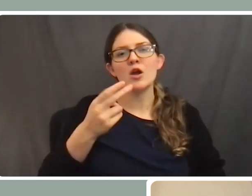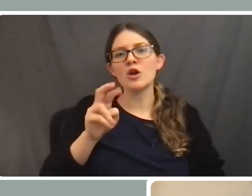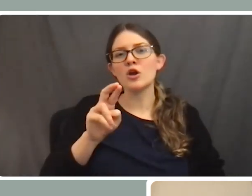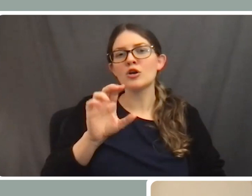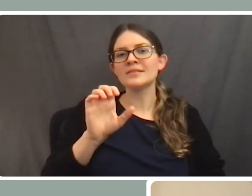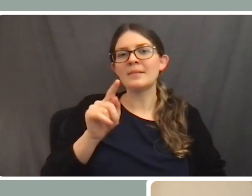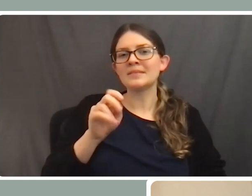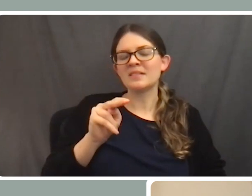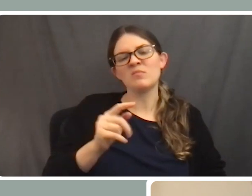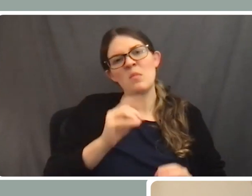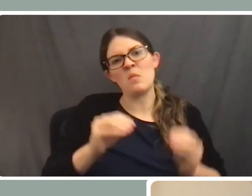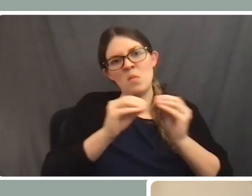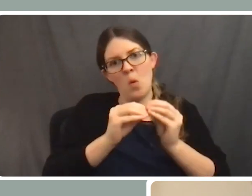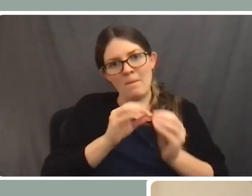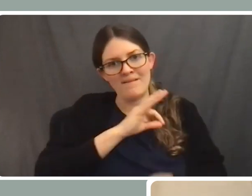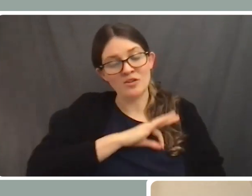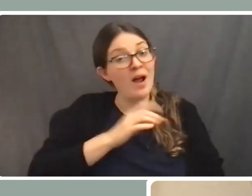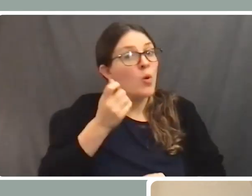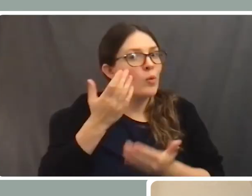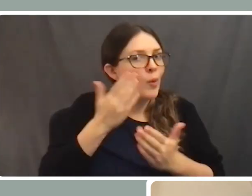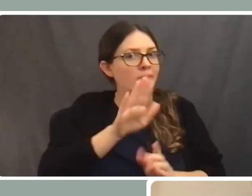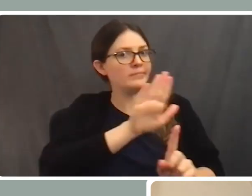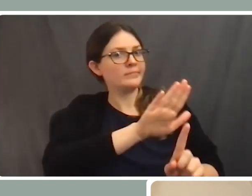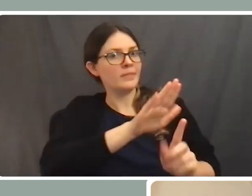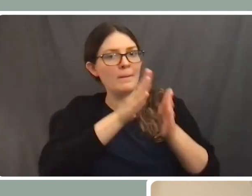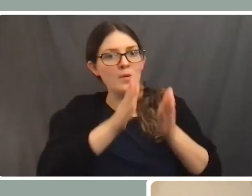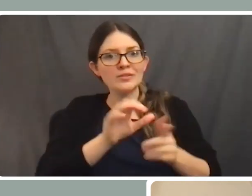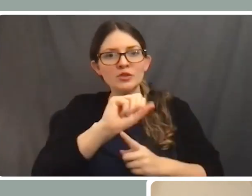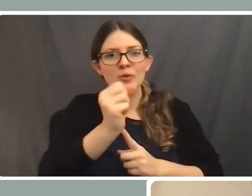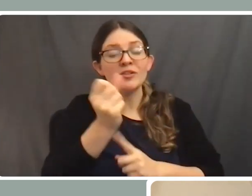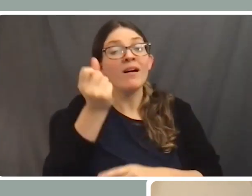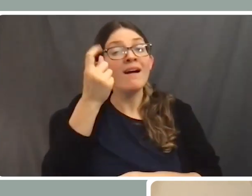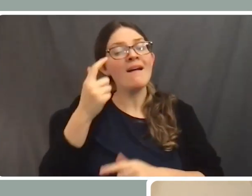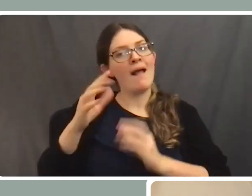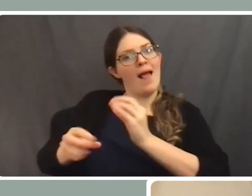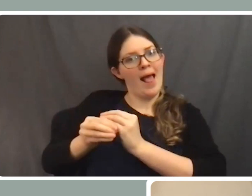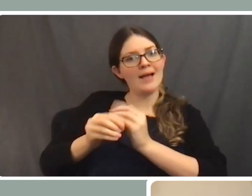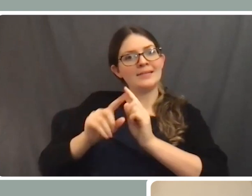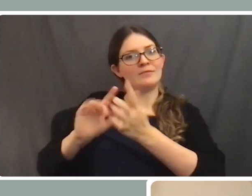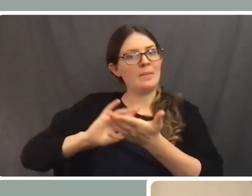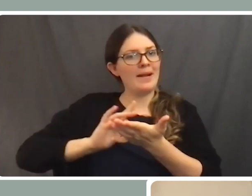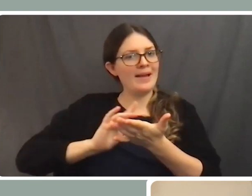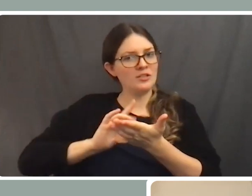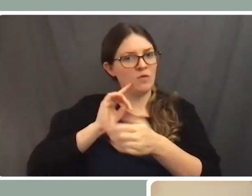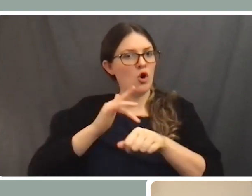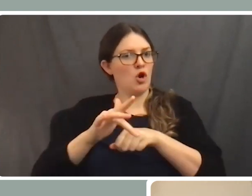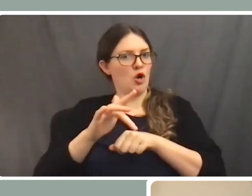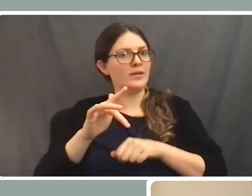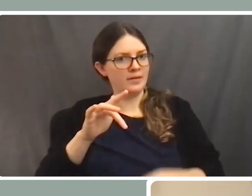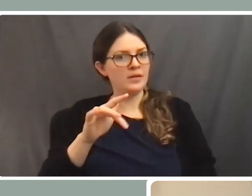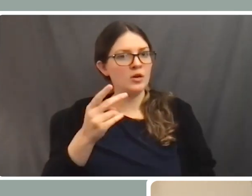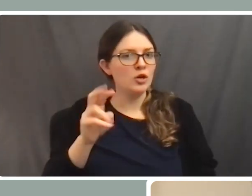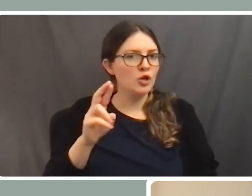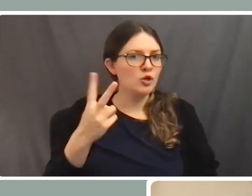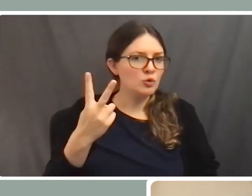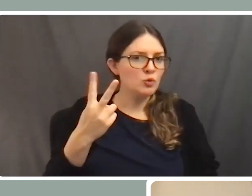person's particular situation, but, there are other sort of add-on drugs that we can use in early stage HER2-positive breast cancer, like